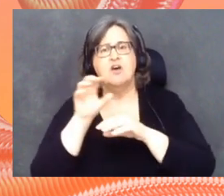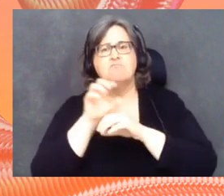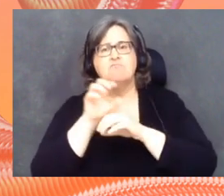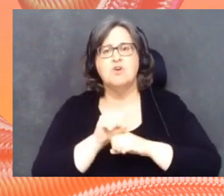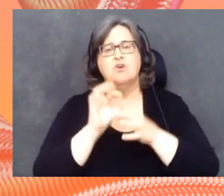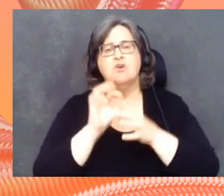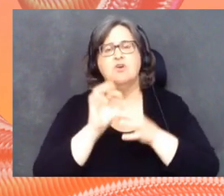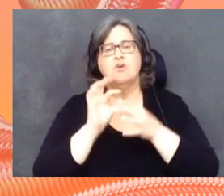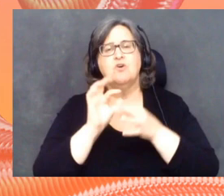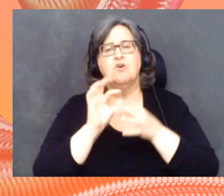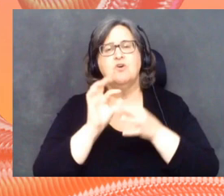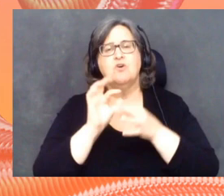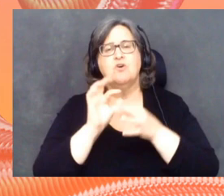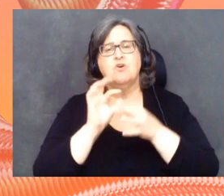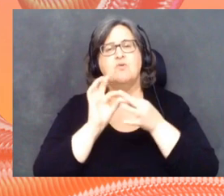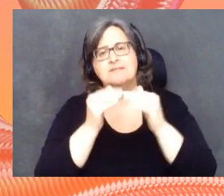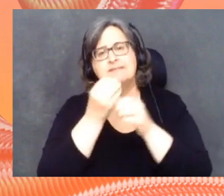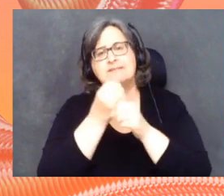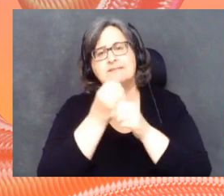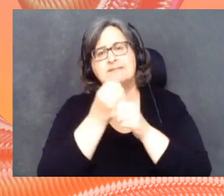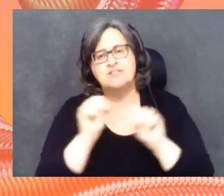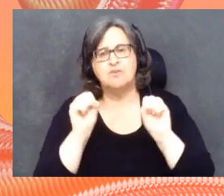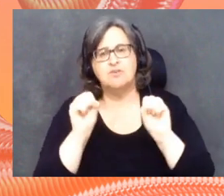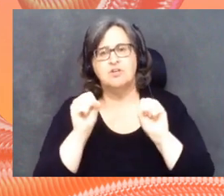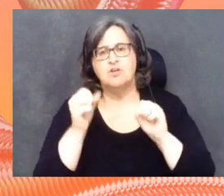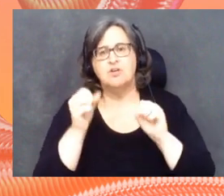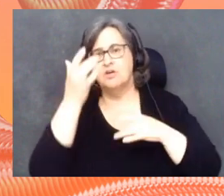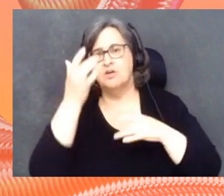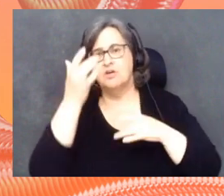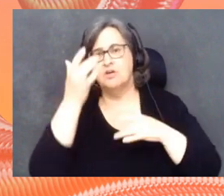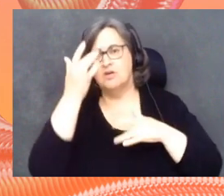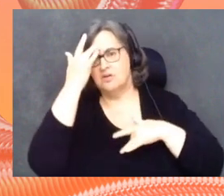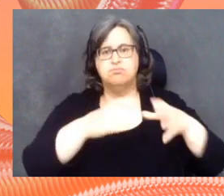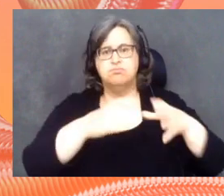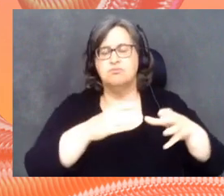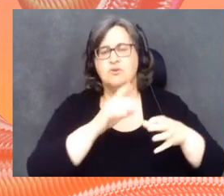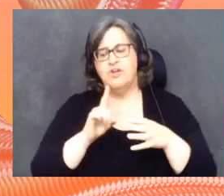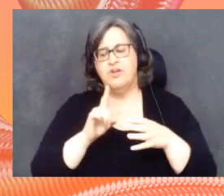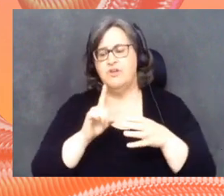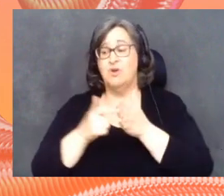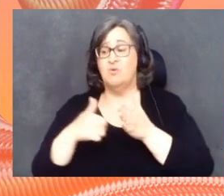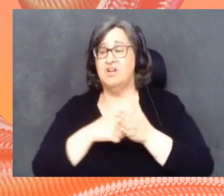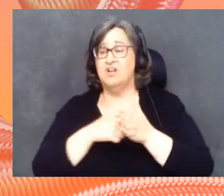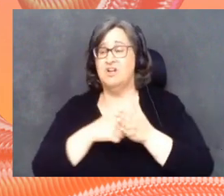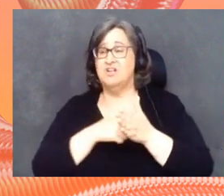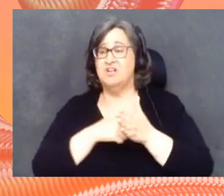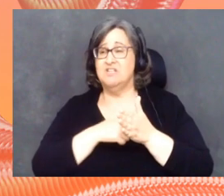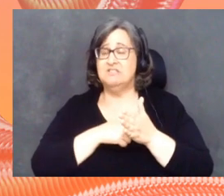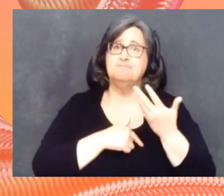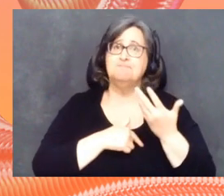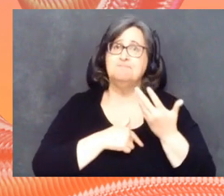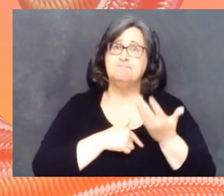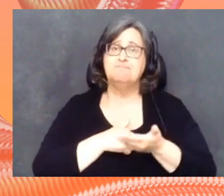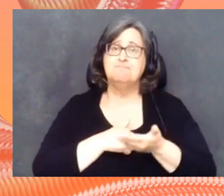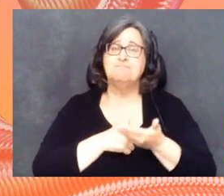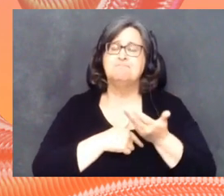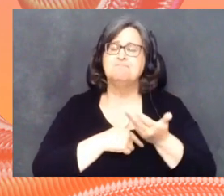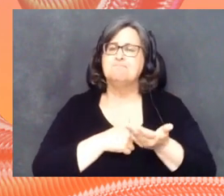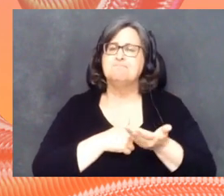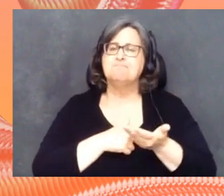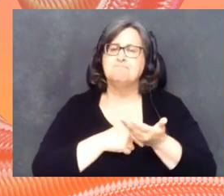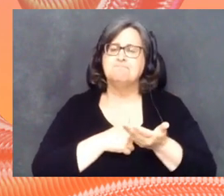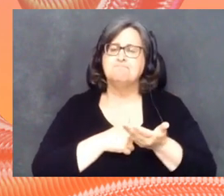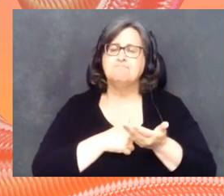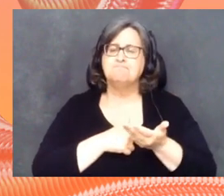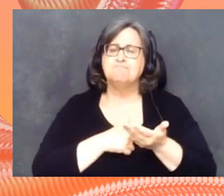justice and safety. You know, the pandemic has really required us to turn and face what it